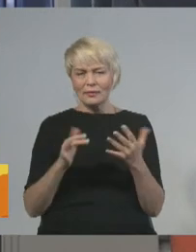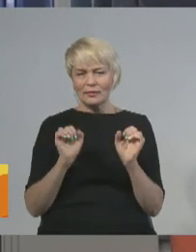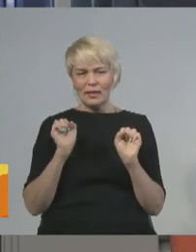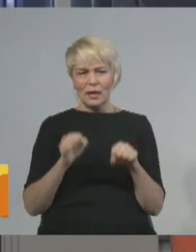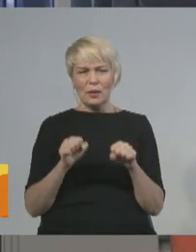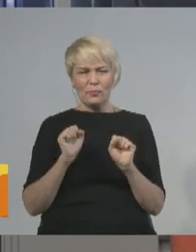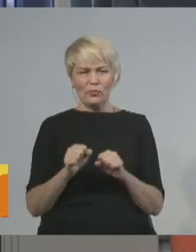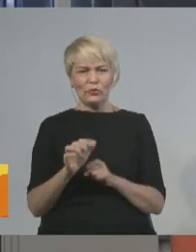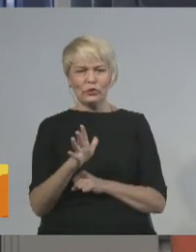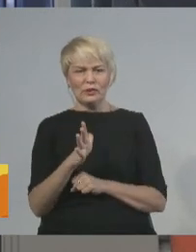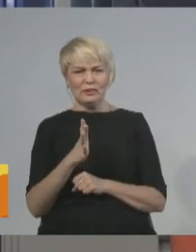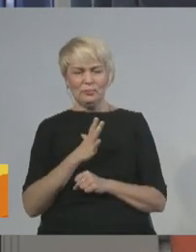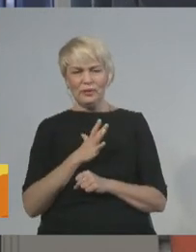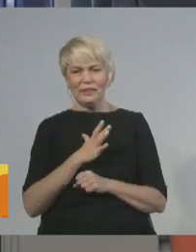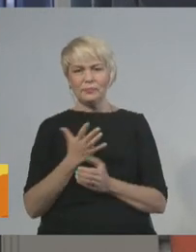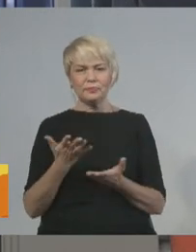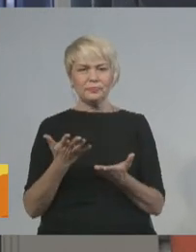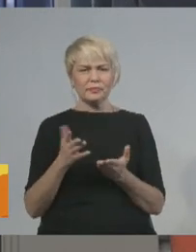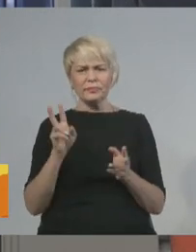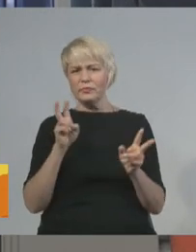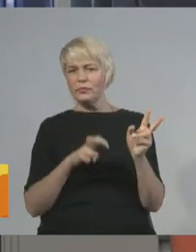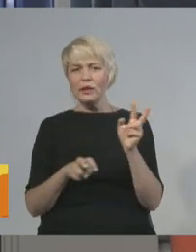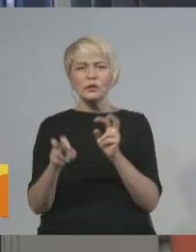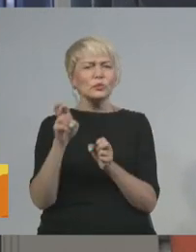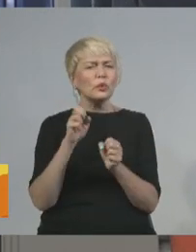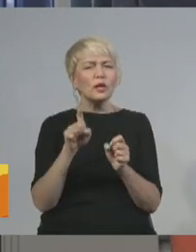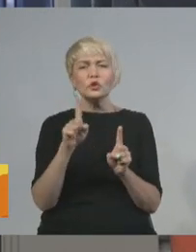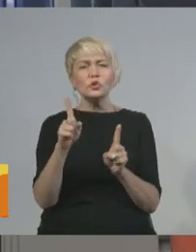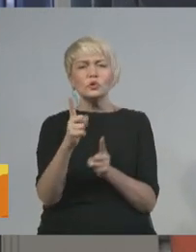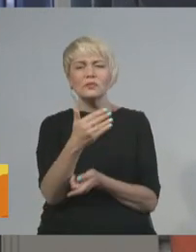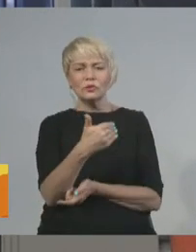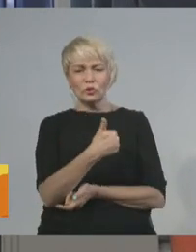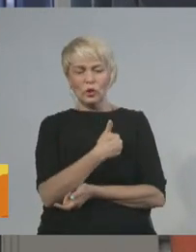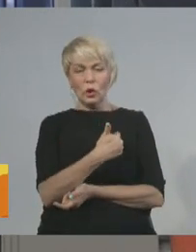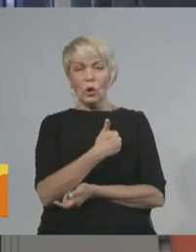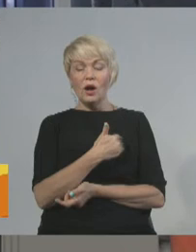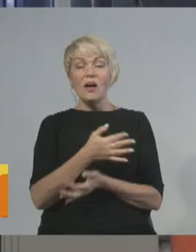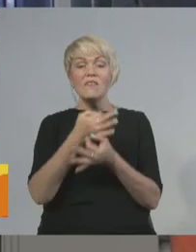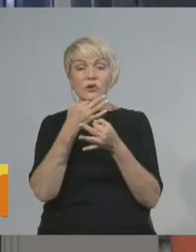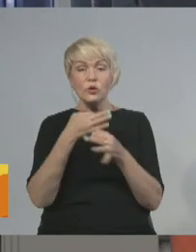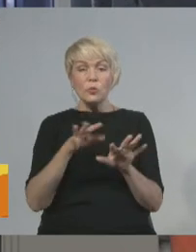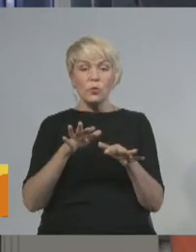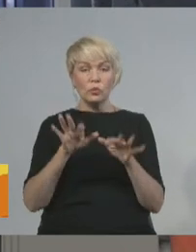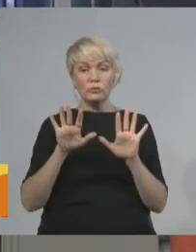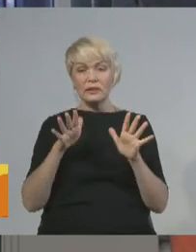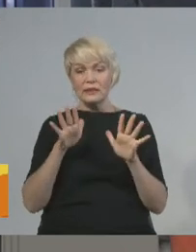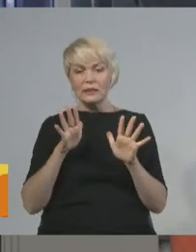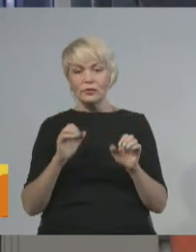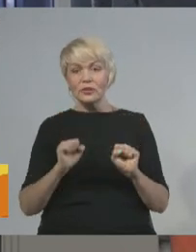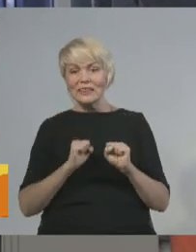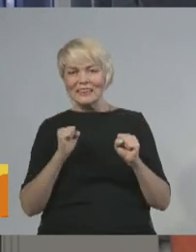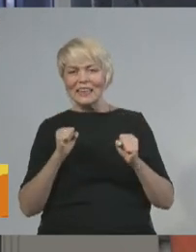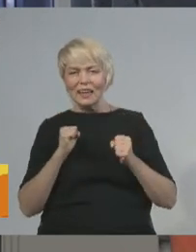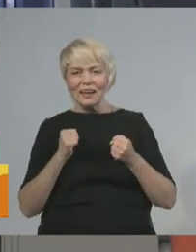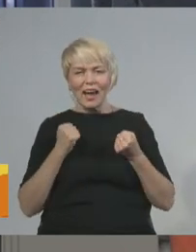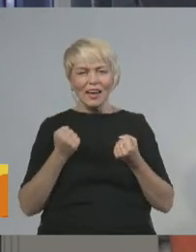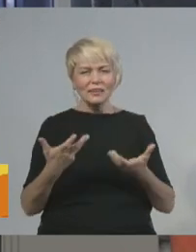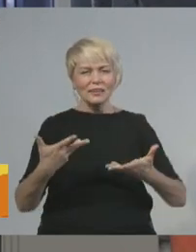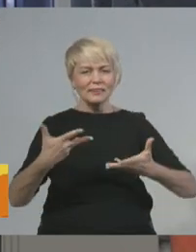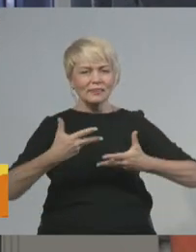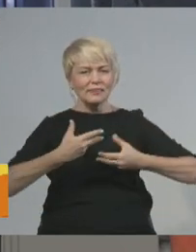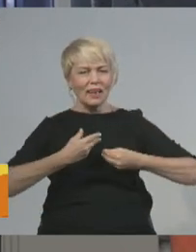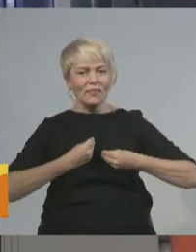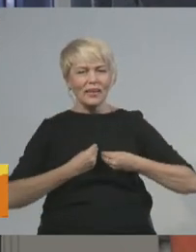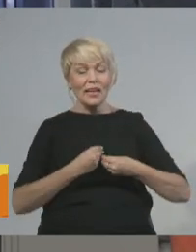and it can be very different anything can be anything but in both cases you are